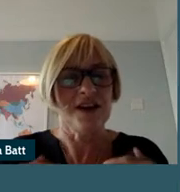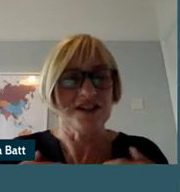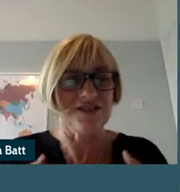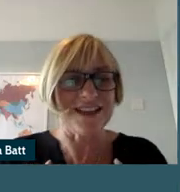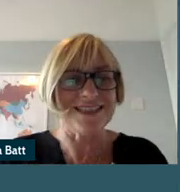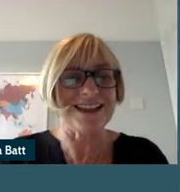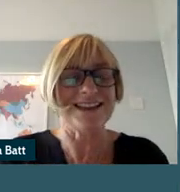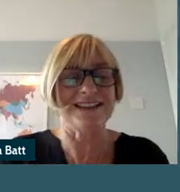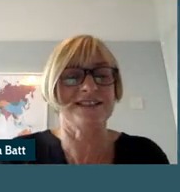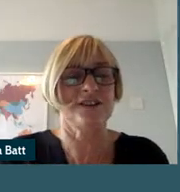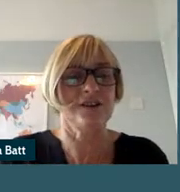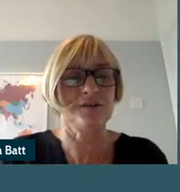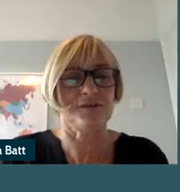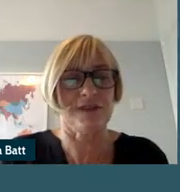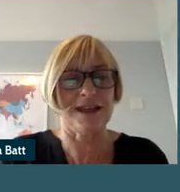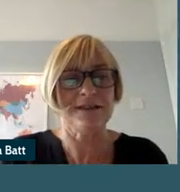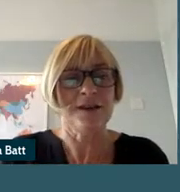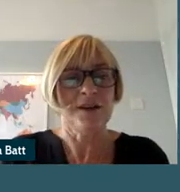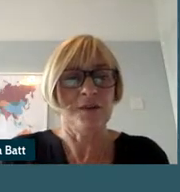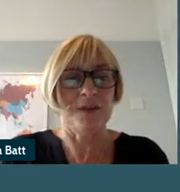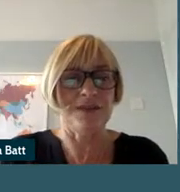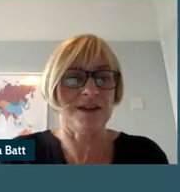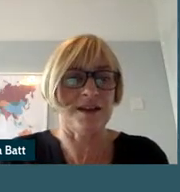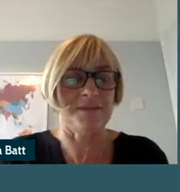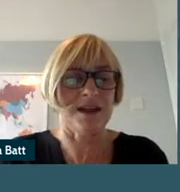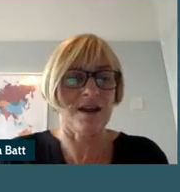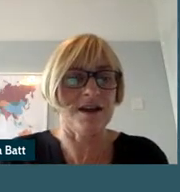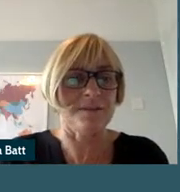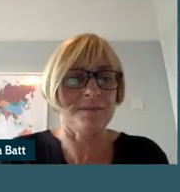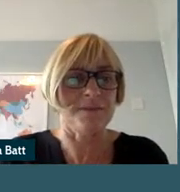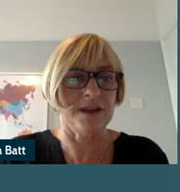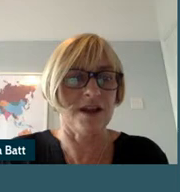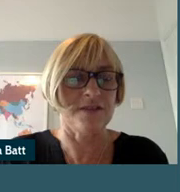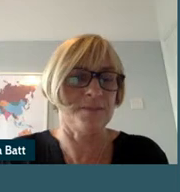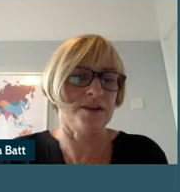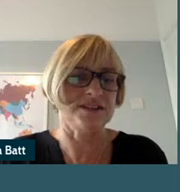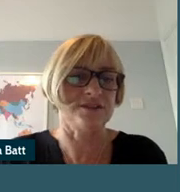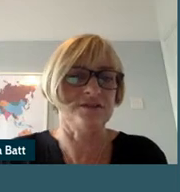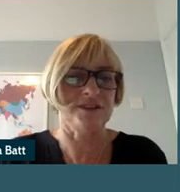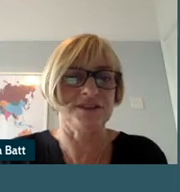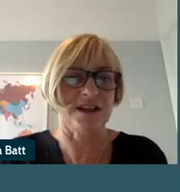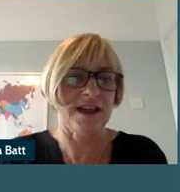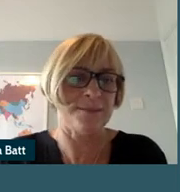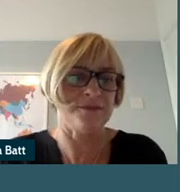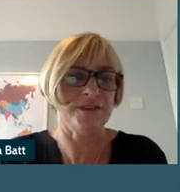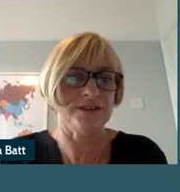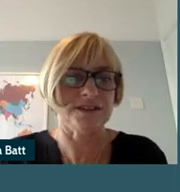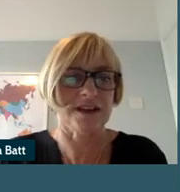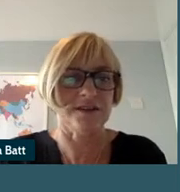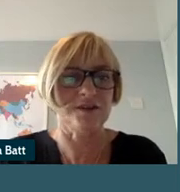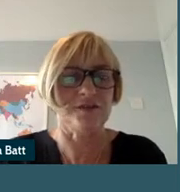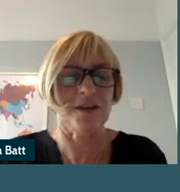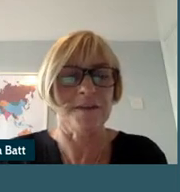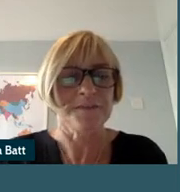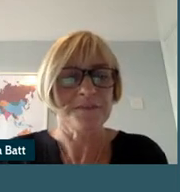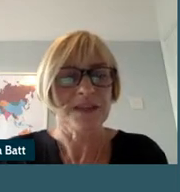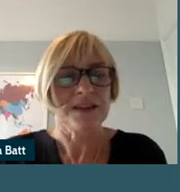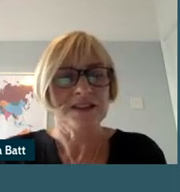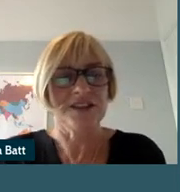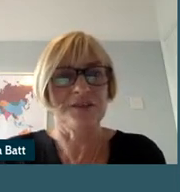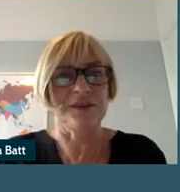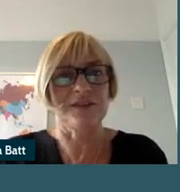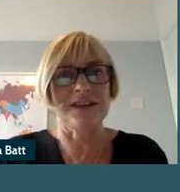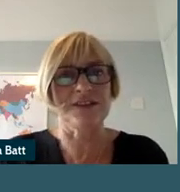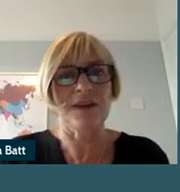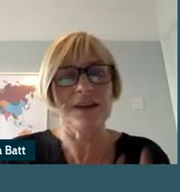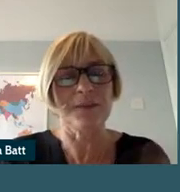cover so then that needs hoovering with a high a high particle filter hepa filter hoover